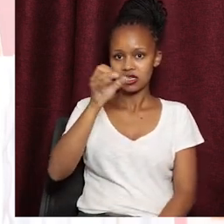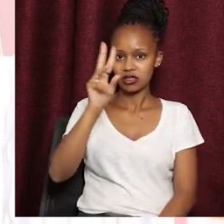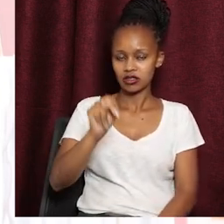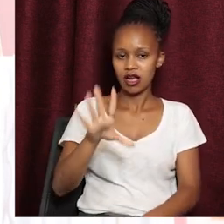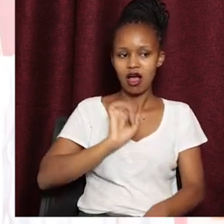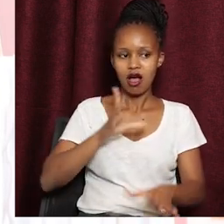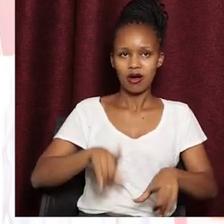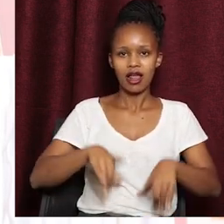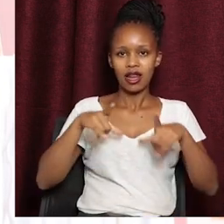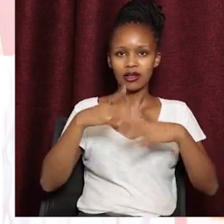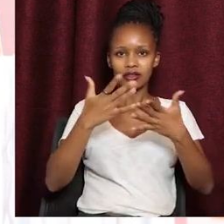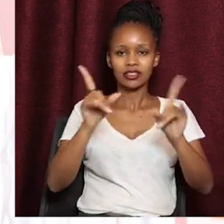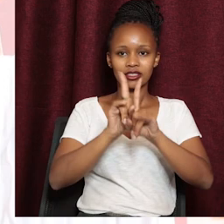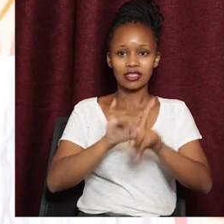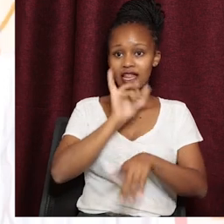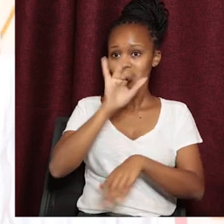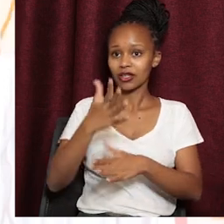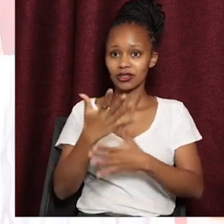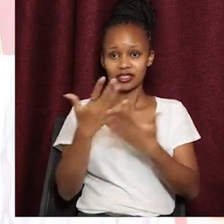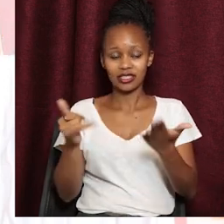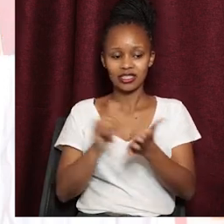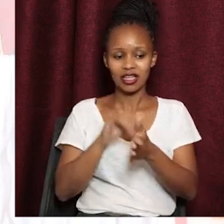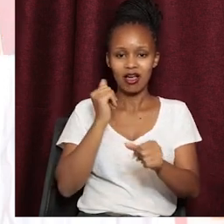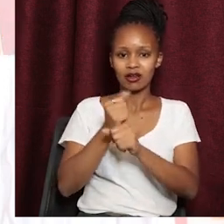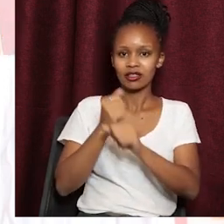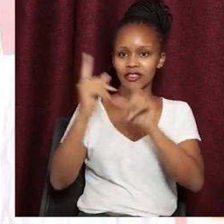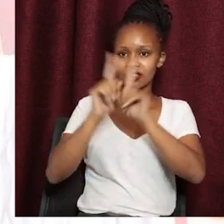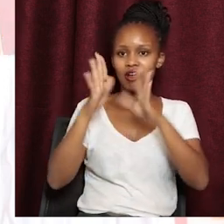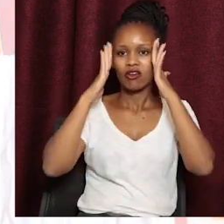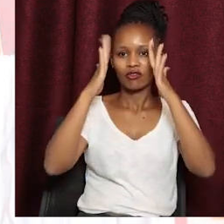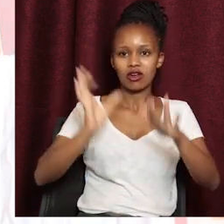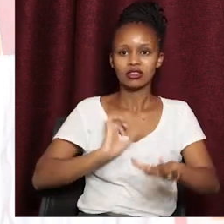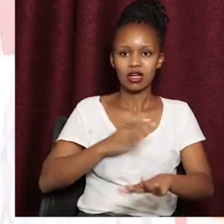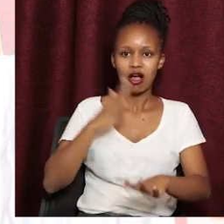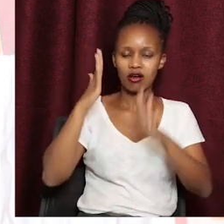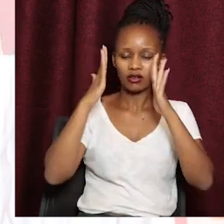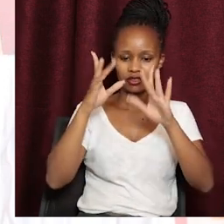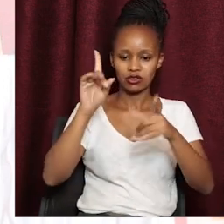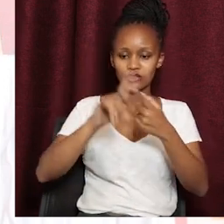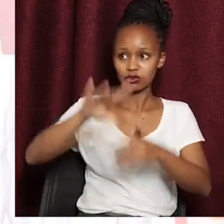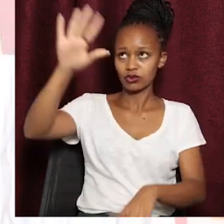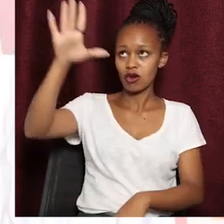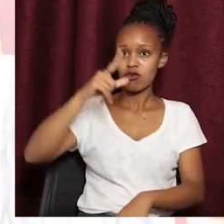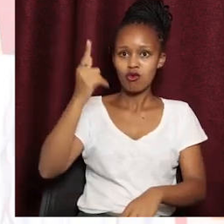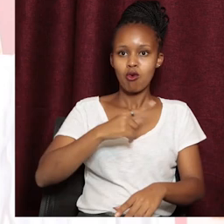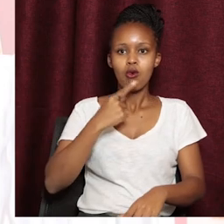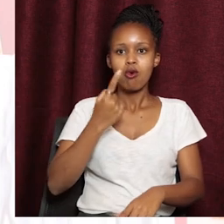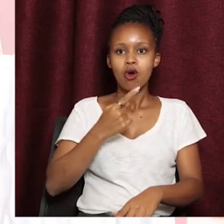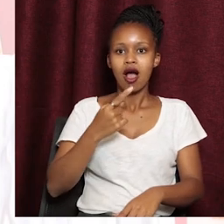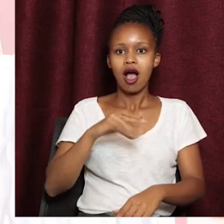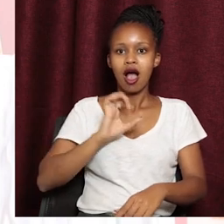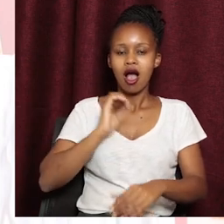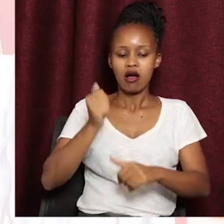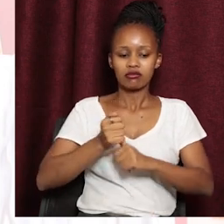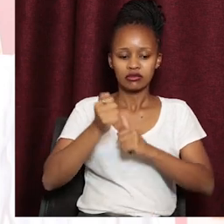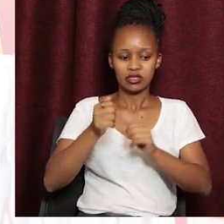our life situations, from those death-like situations, we focus our attentions to him who is the source of our